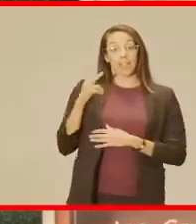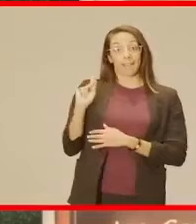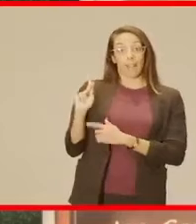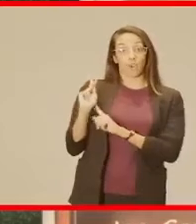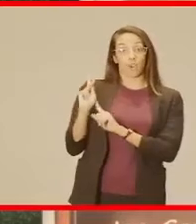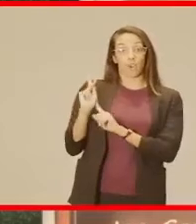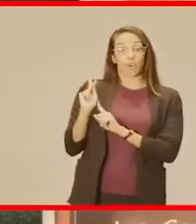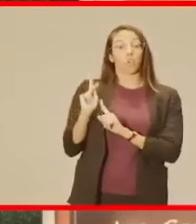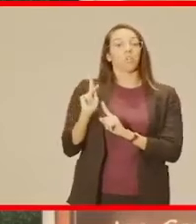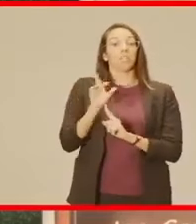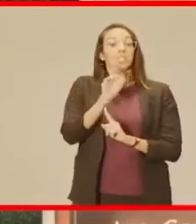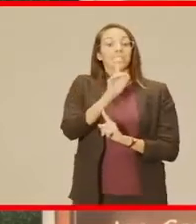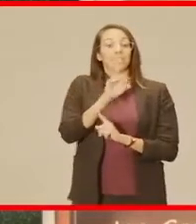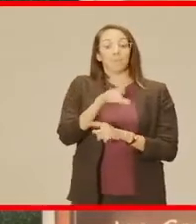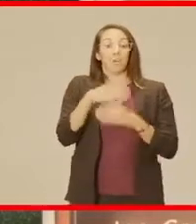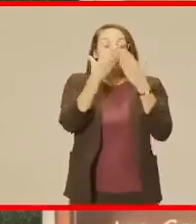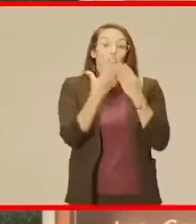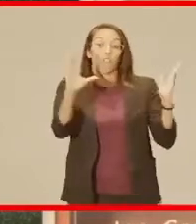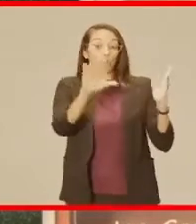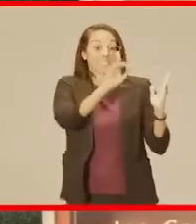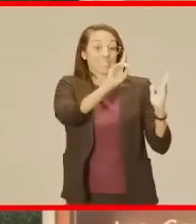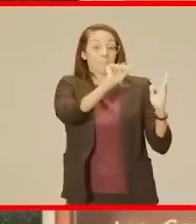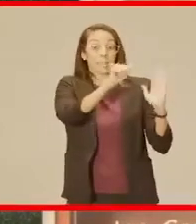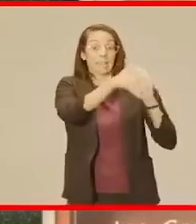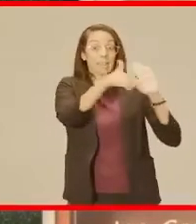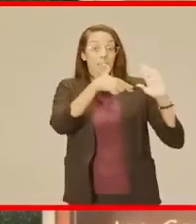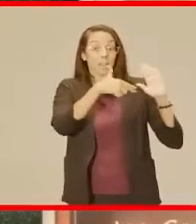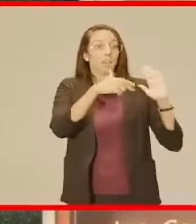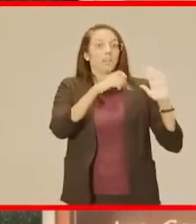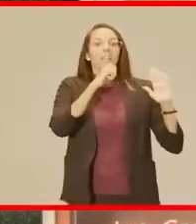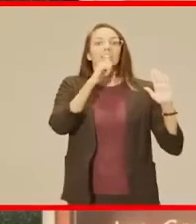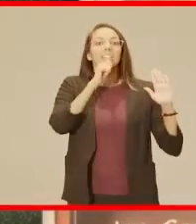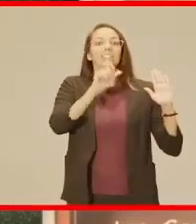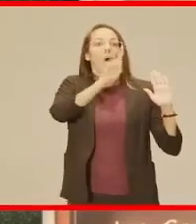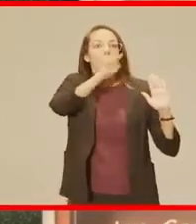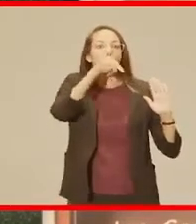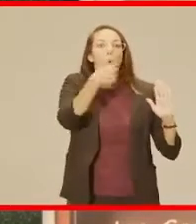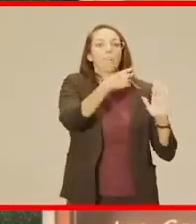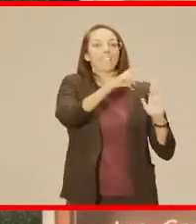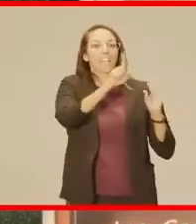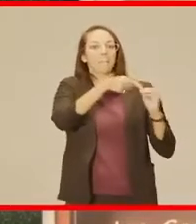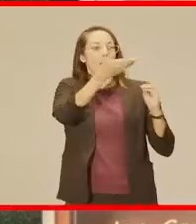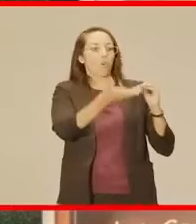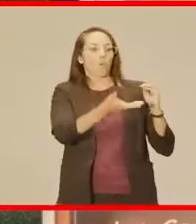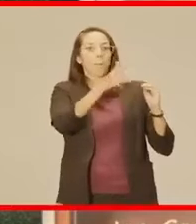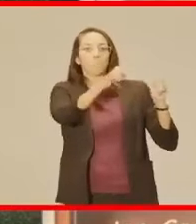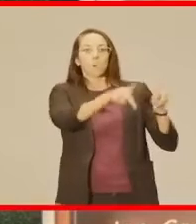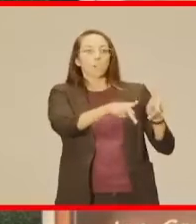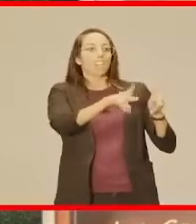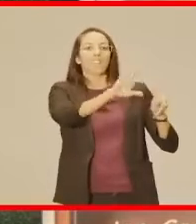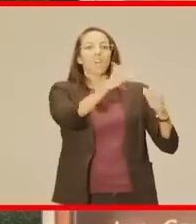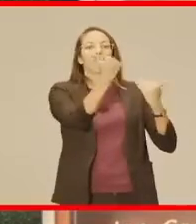aren't just about what a person's limitations are based